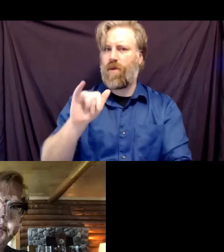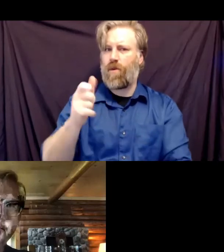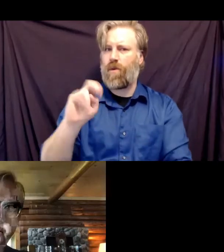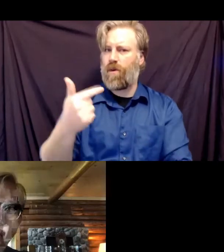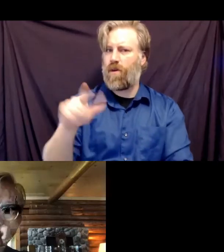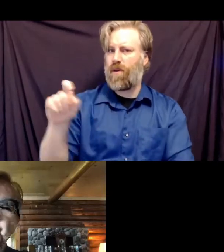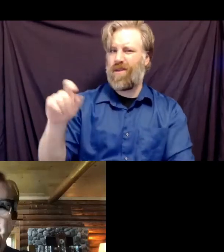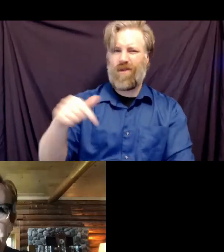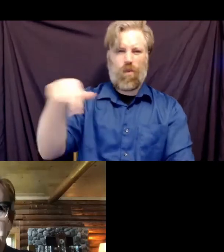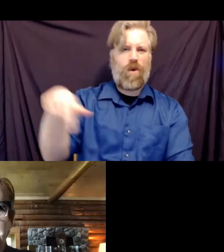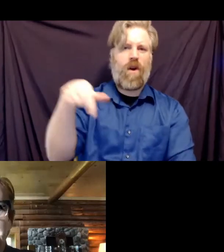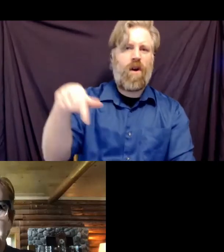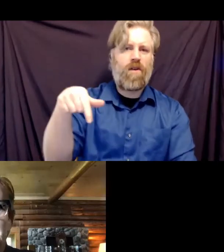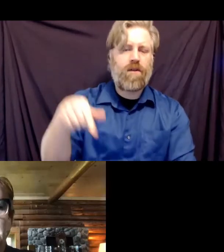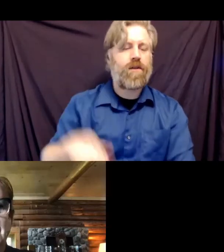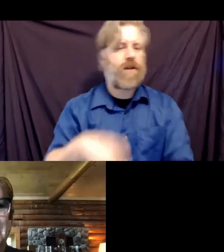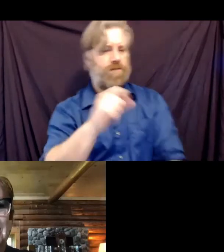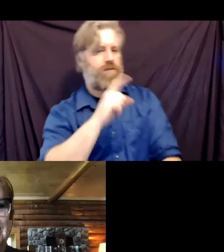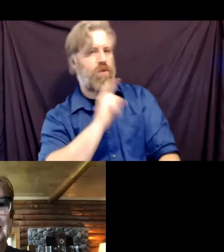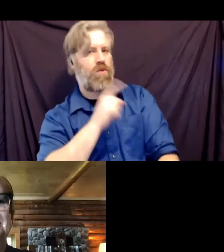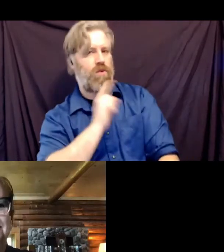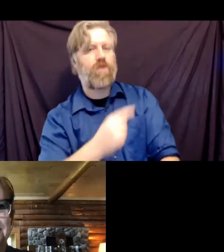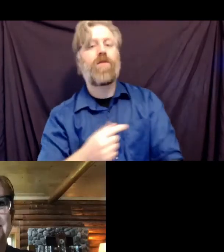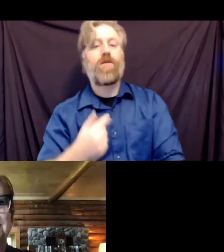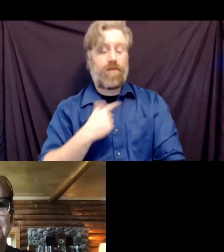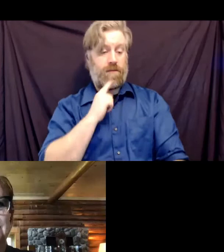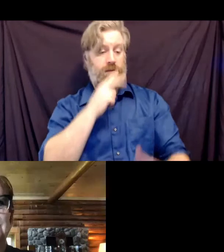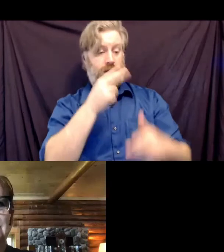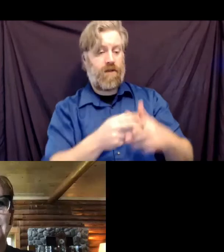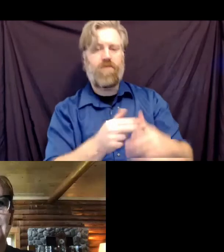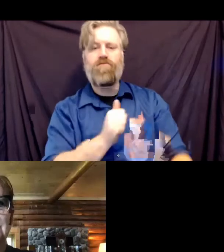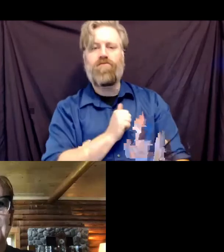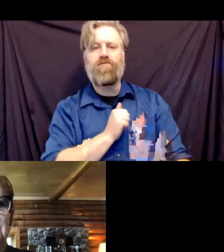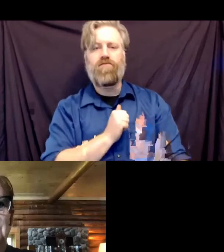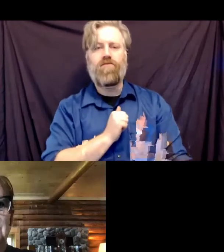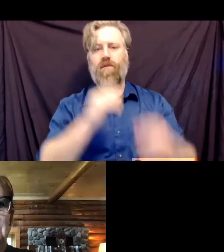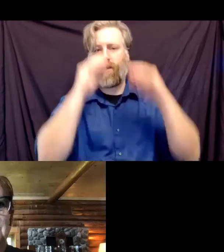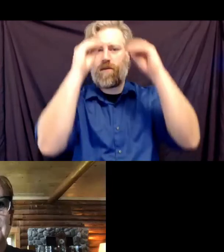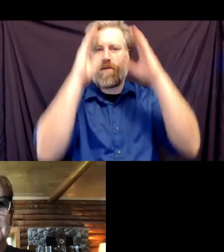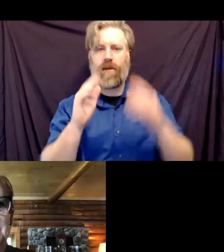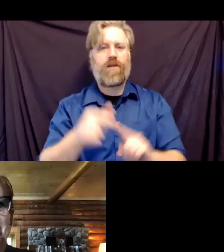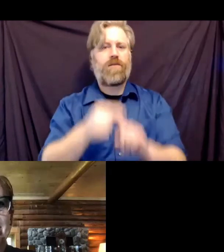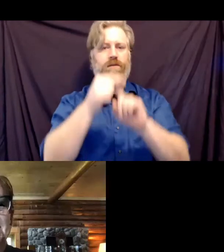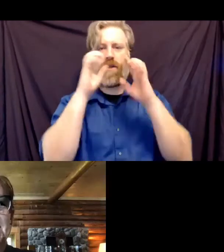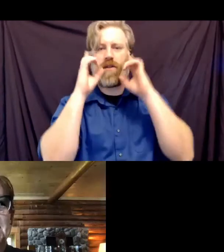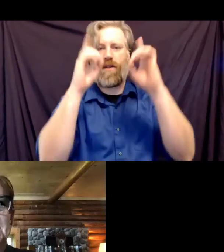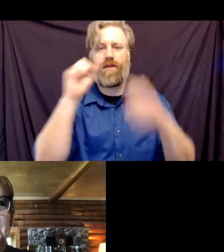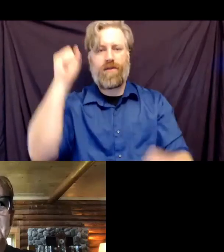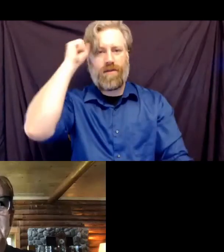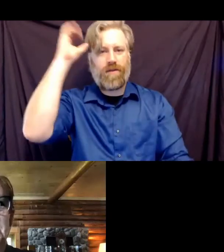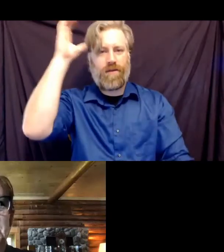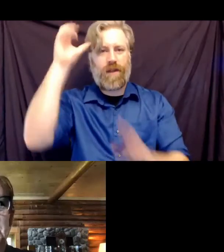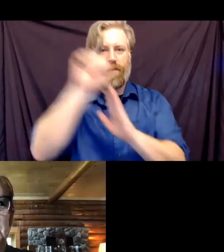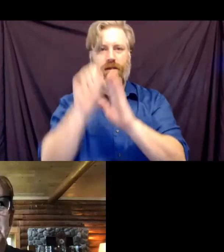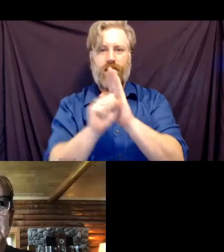sure will. Okay, so as I had mentioned, I was a professor of special education at St. Cloud State University for